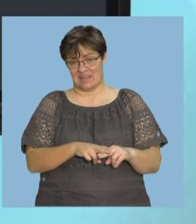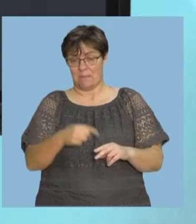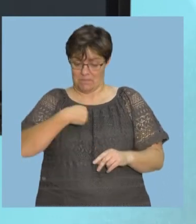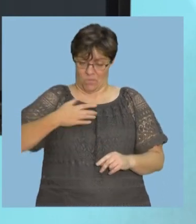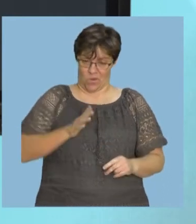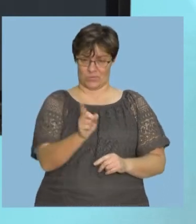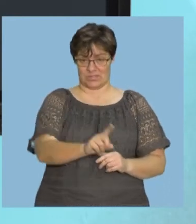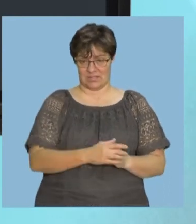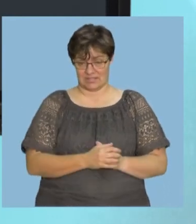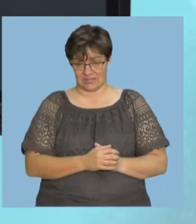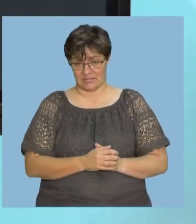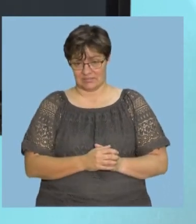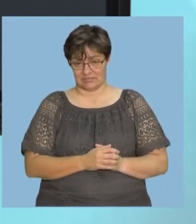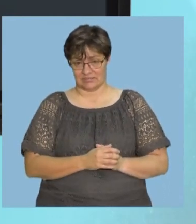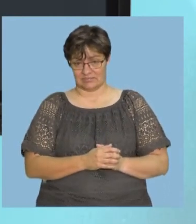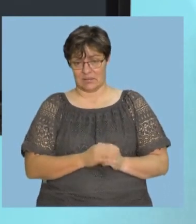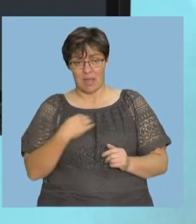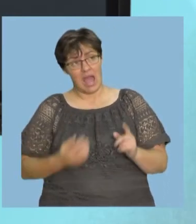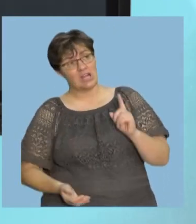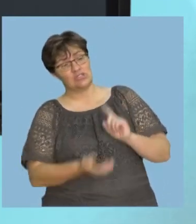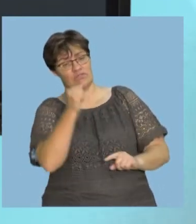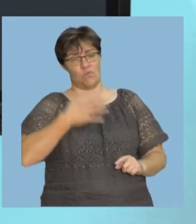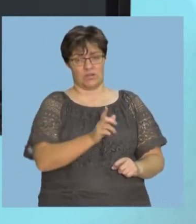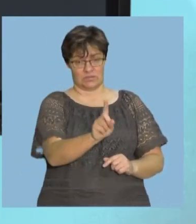want? What are you trying to achieve?